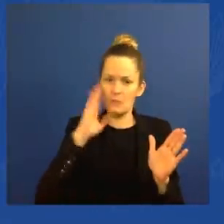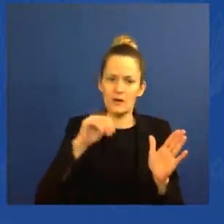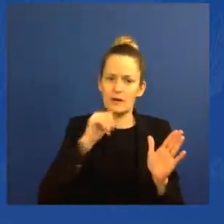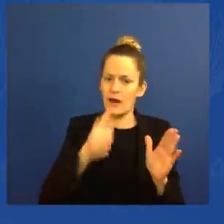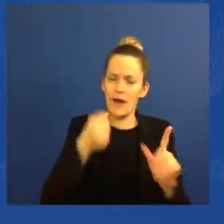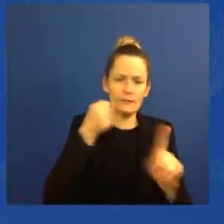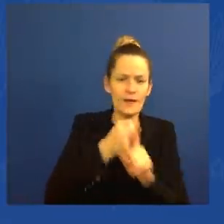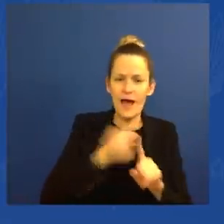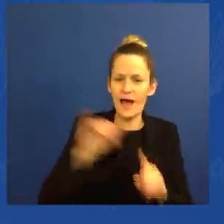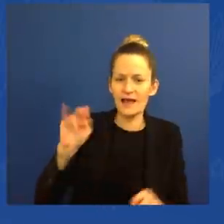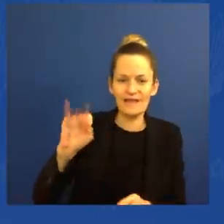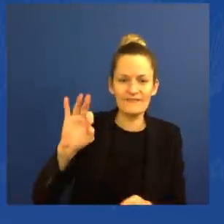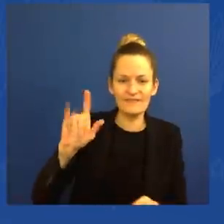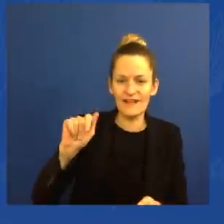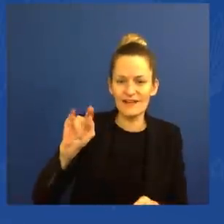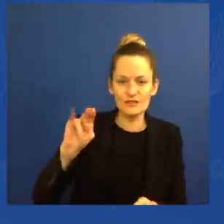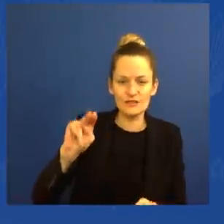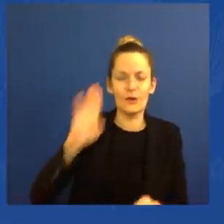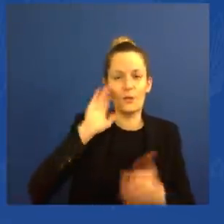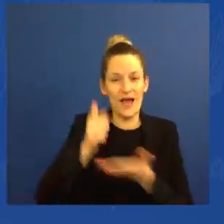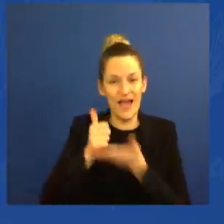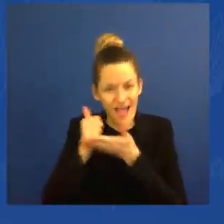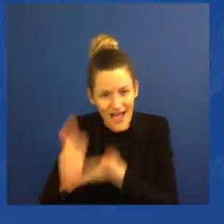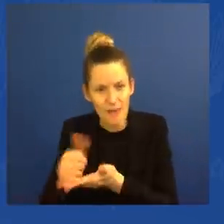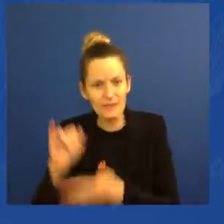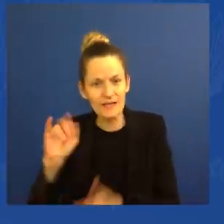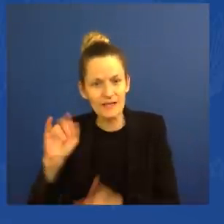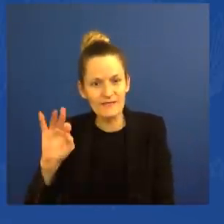$400,000 a year. If you make less than